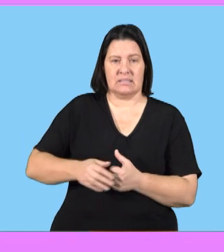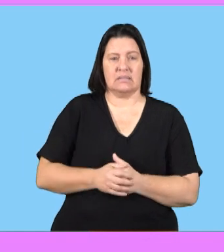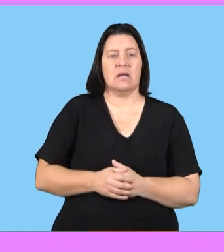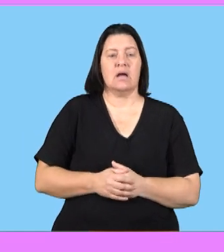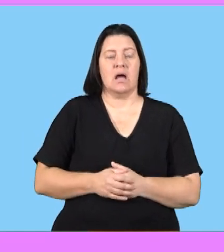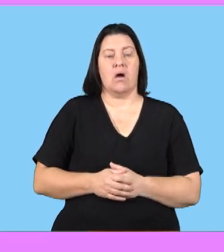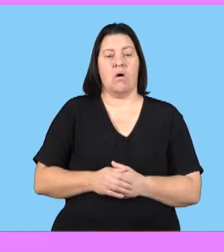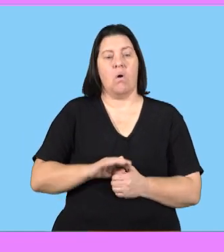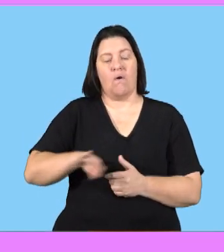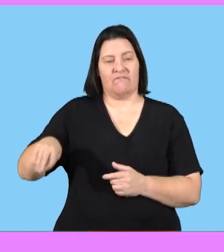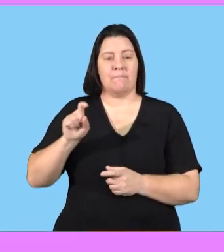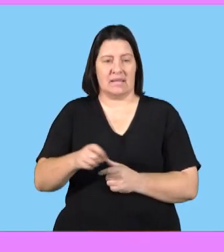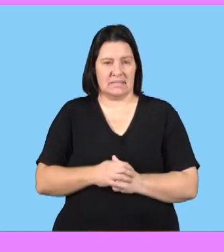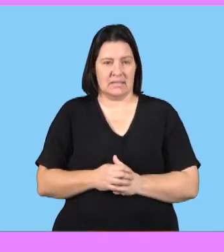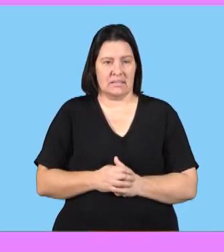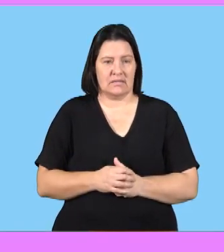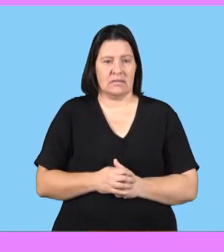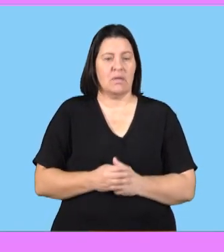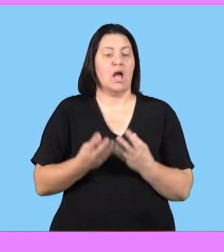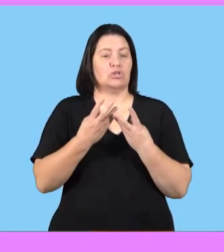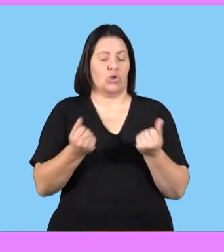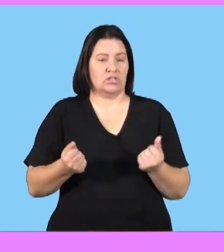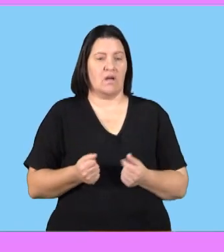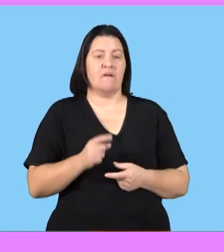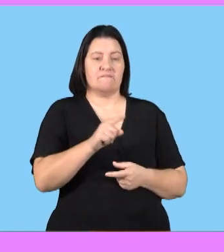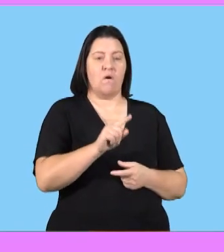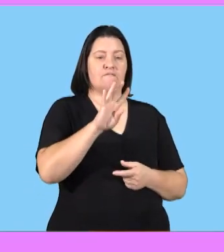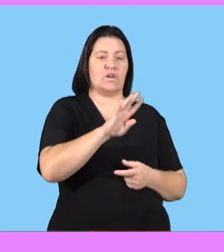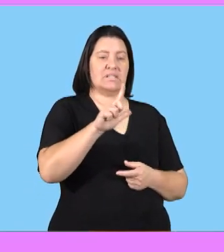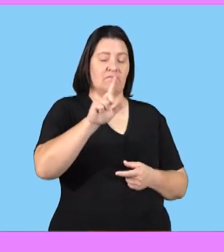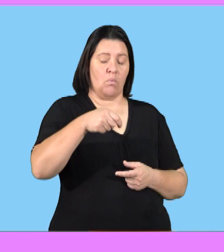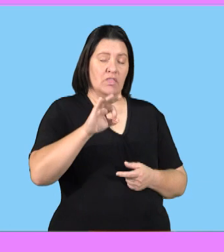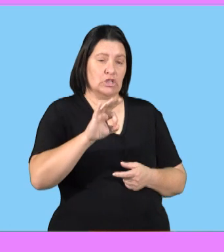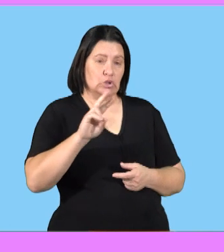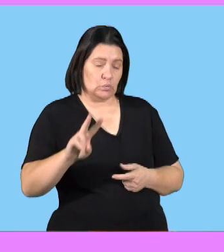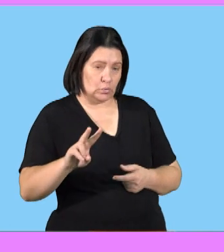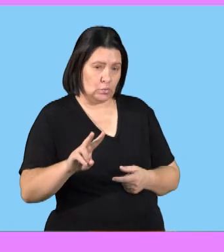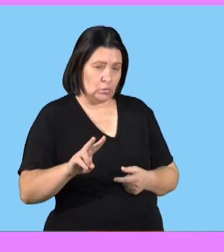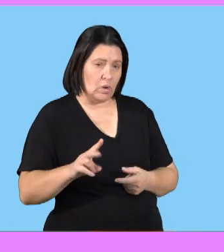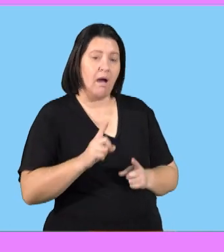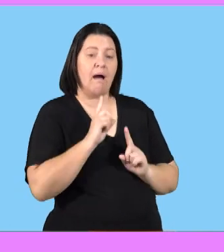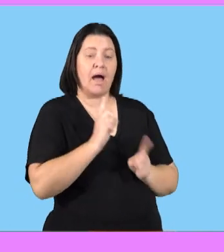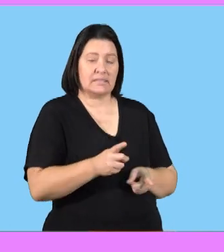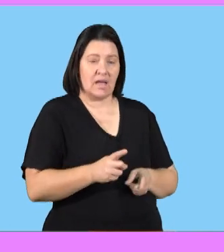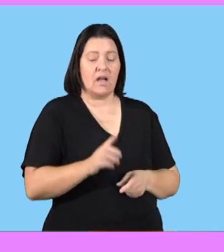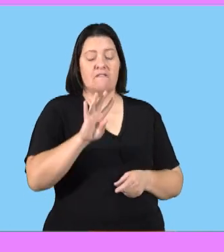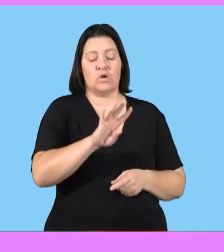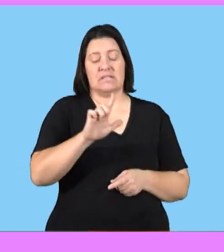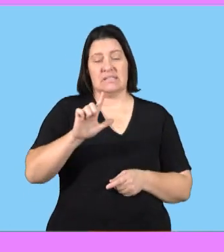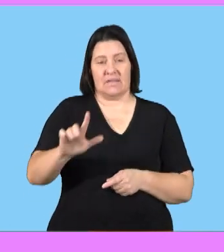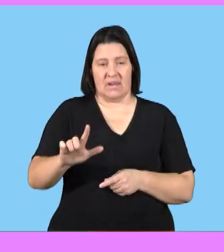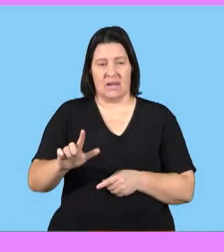the decimal. So these are the solutions. For 47,32, our answer